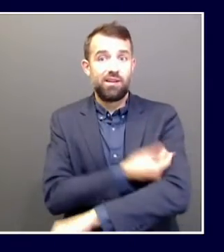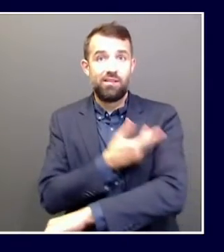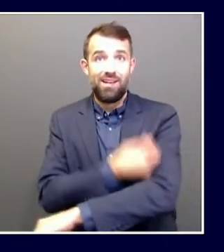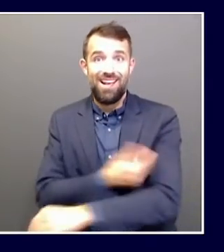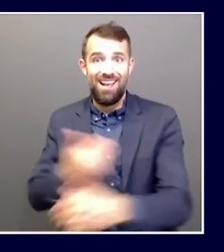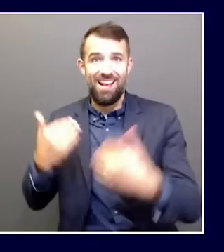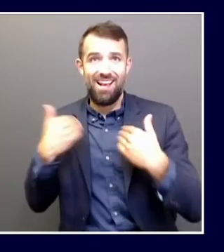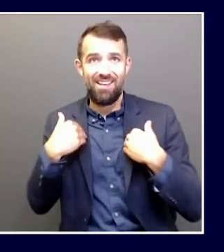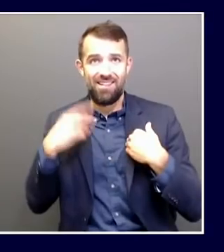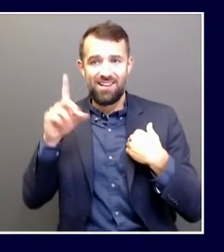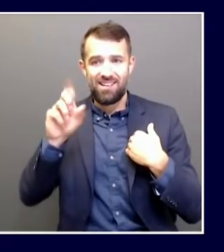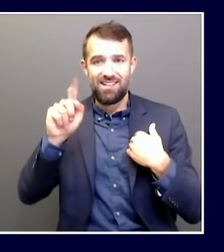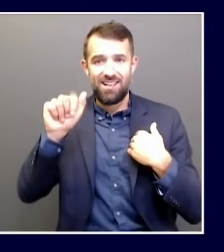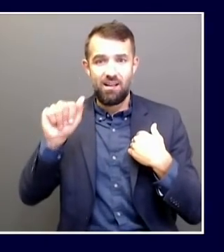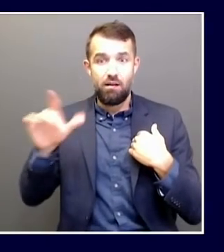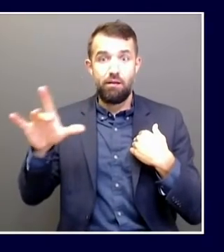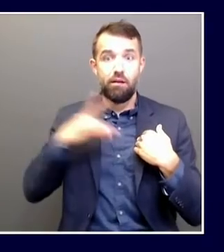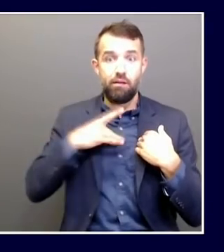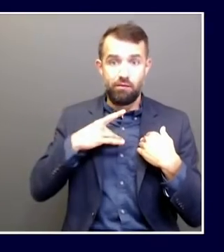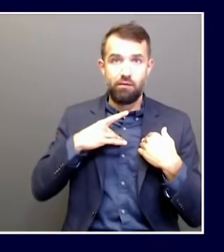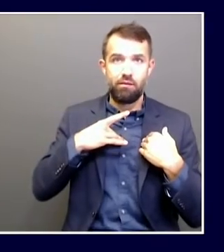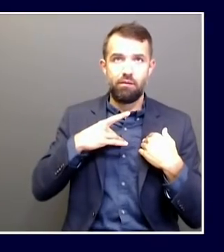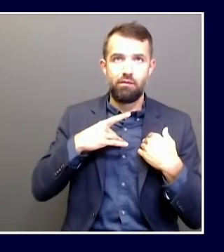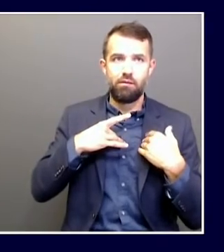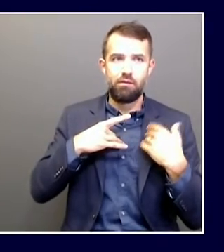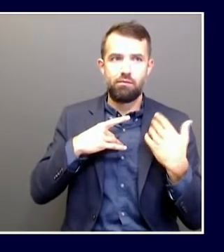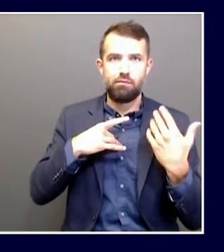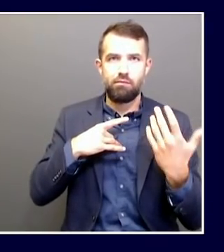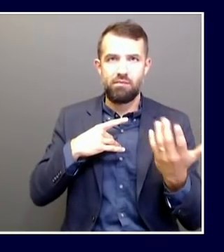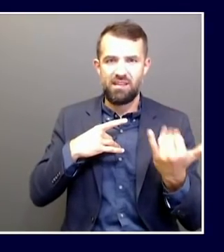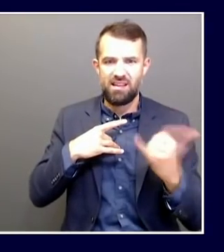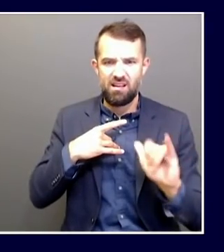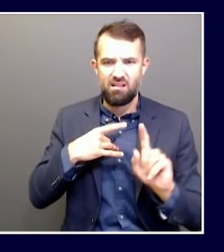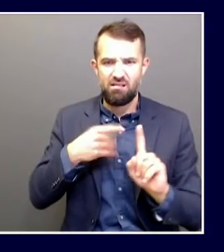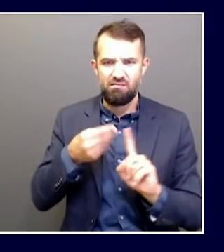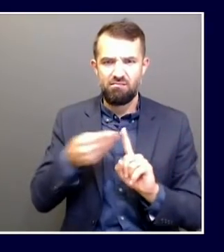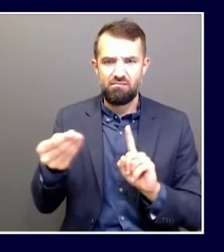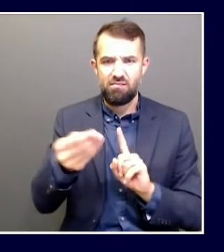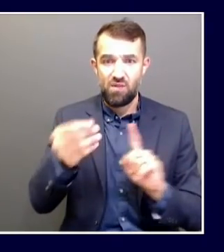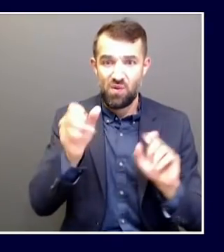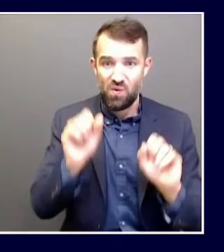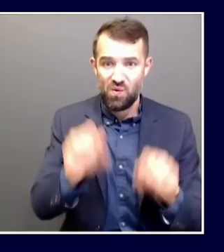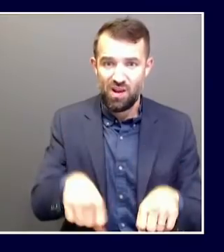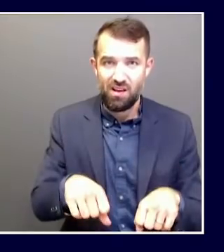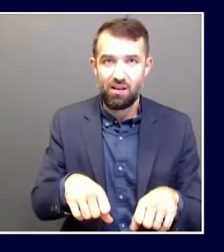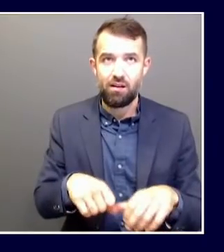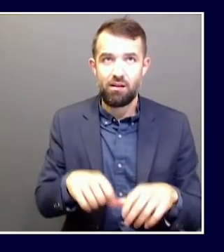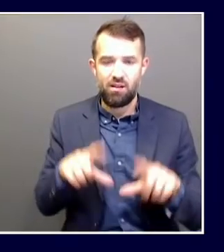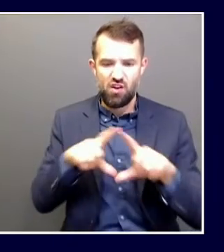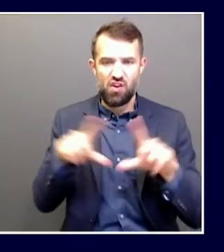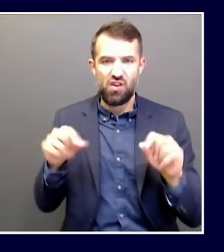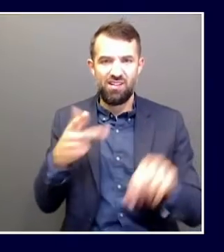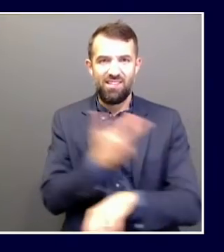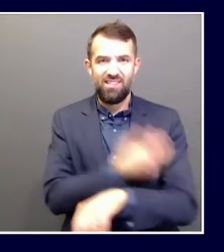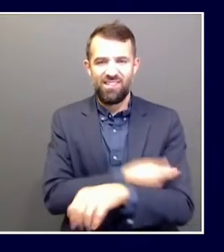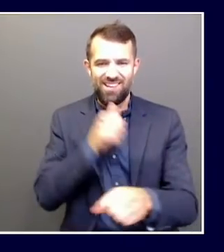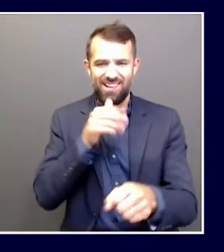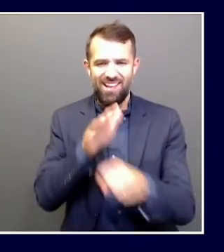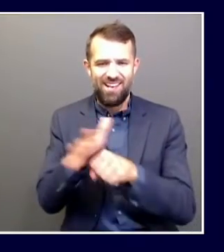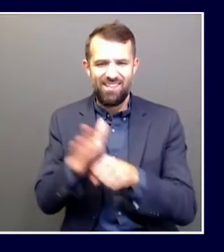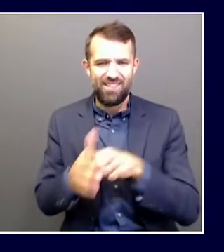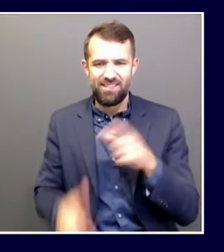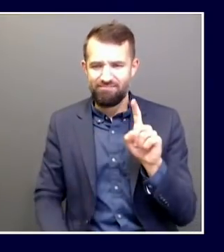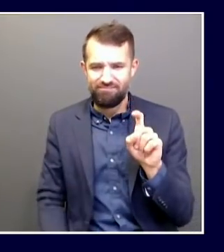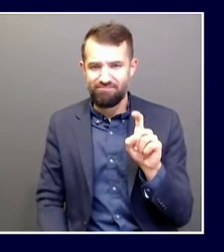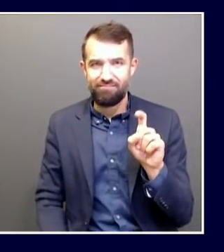it wouldn't be something where everybody would need to show a negative test result if in fact the viral load is still high in vaccinated